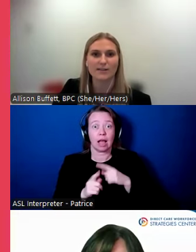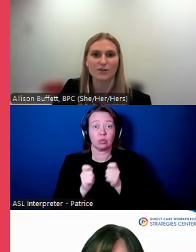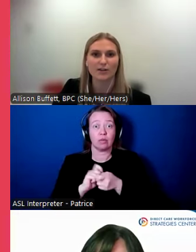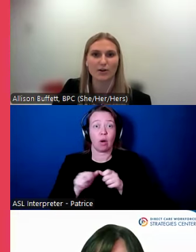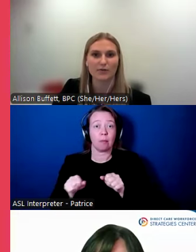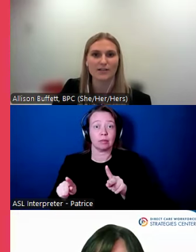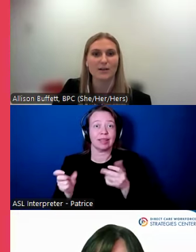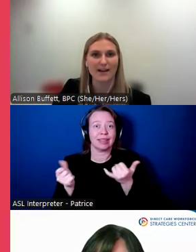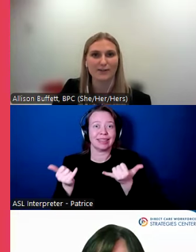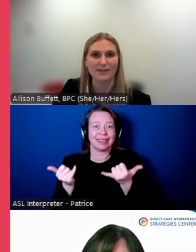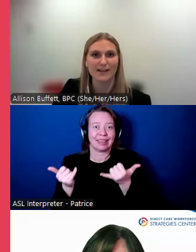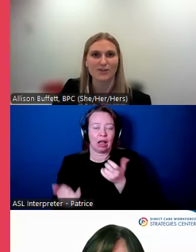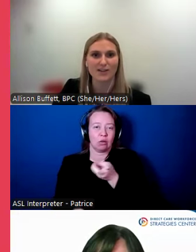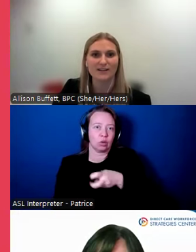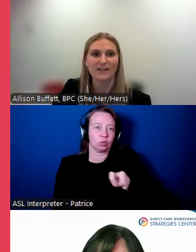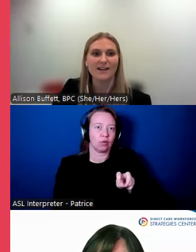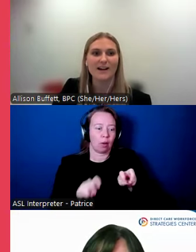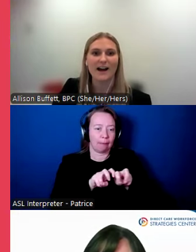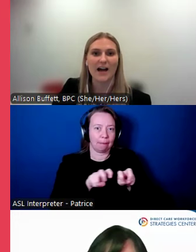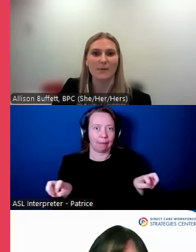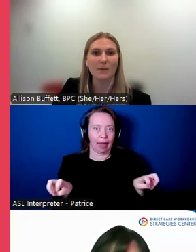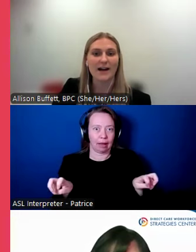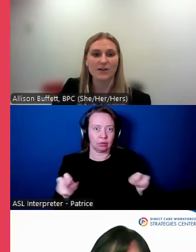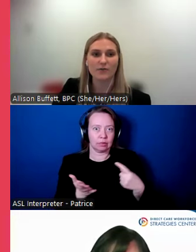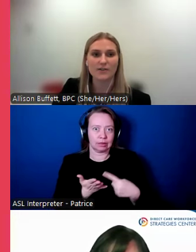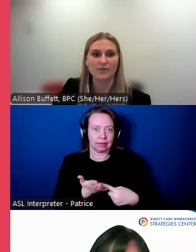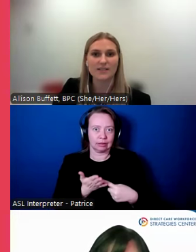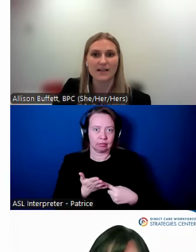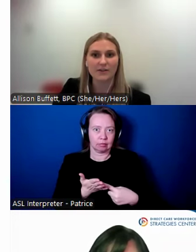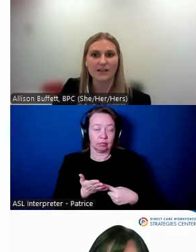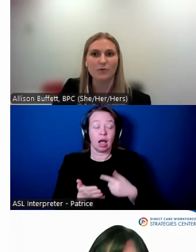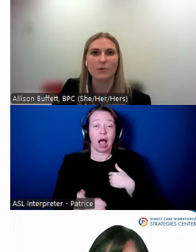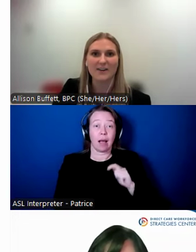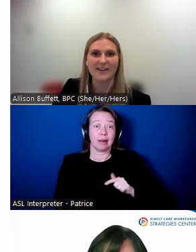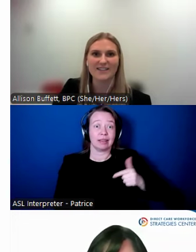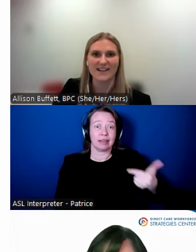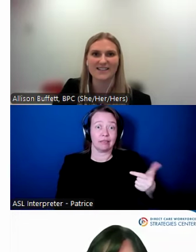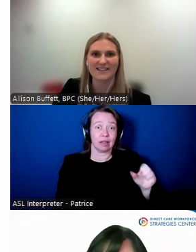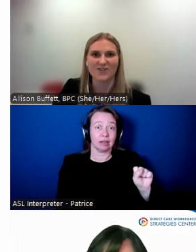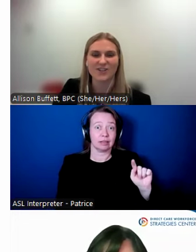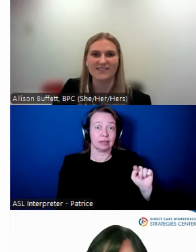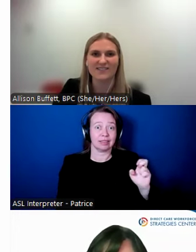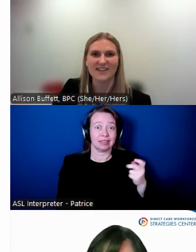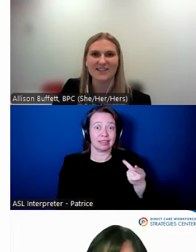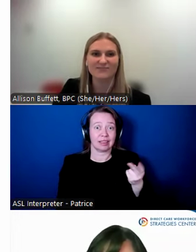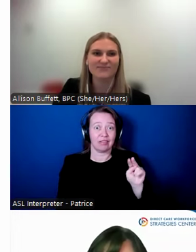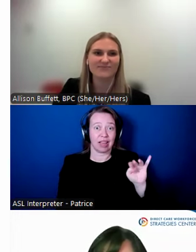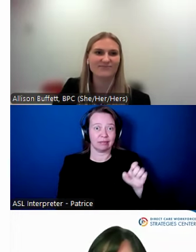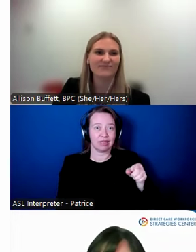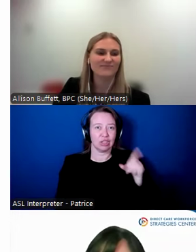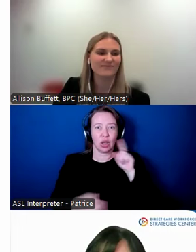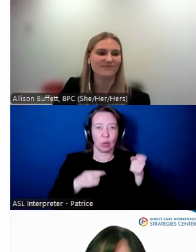to transition over to the panel discussion. I'll pass it over to Stephanie, who will moderate today's discussion. Thank